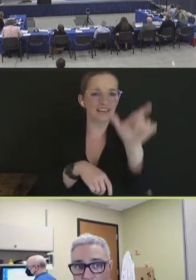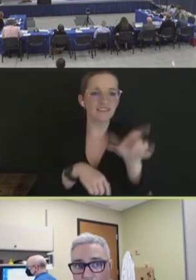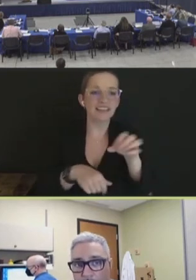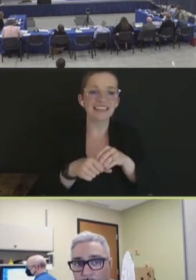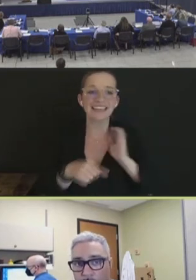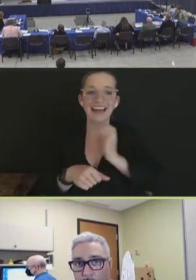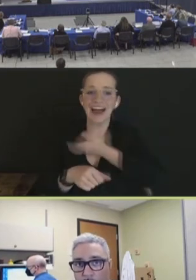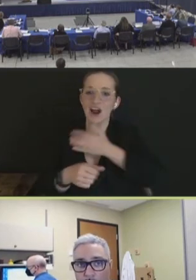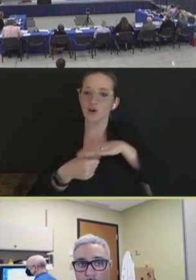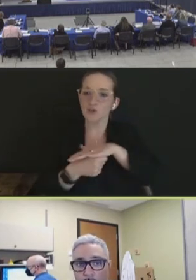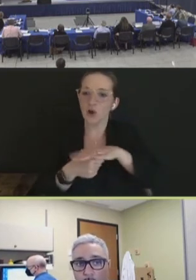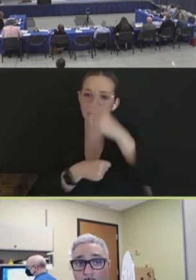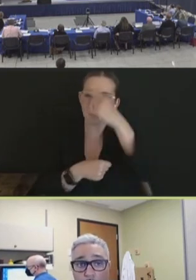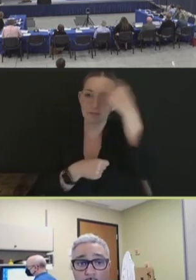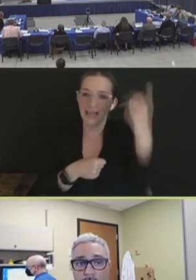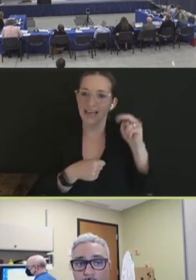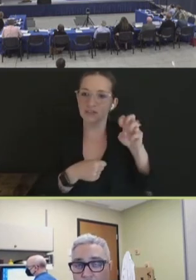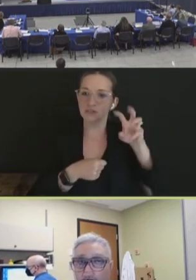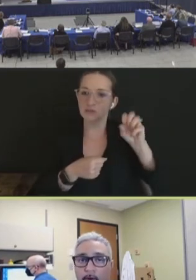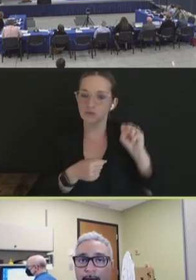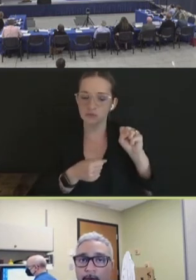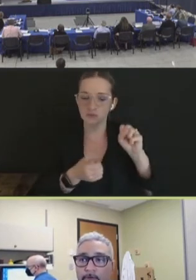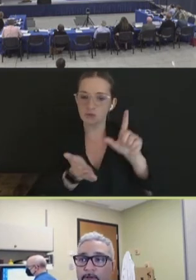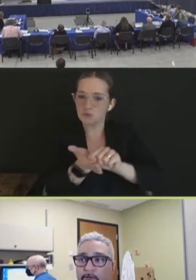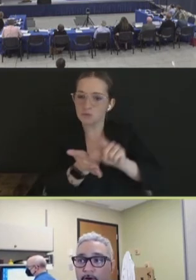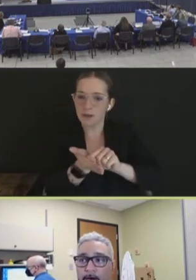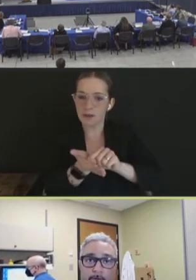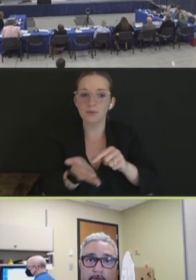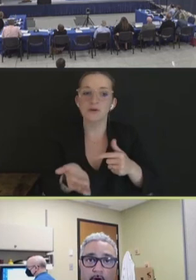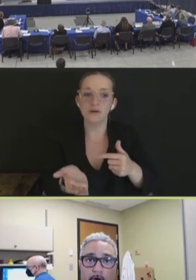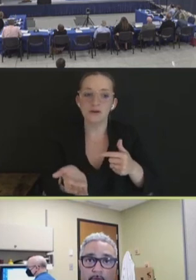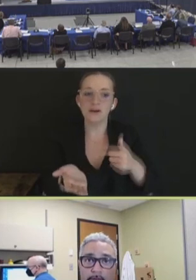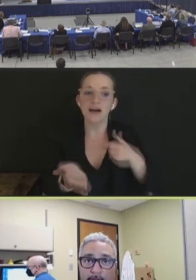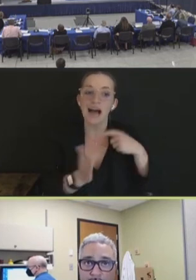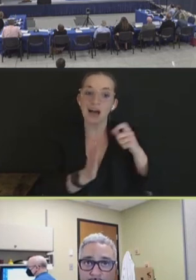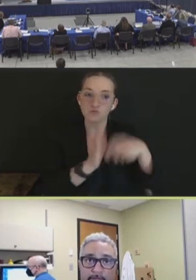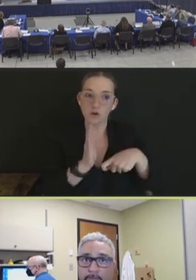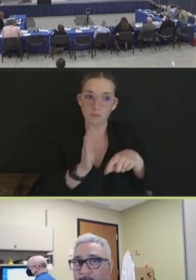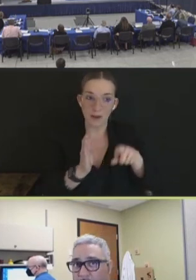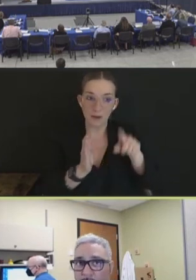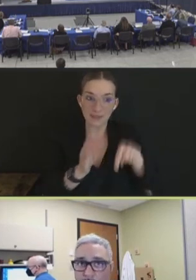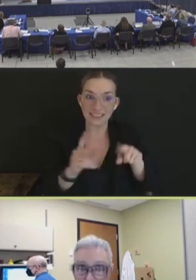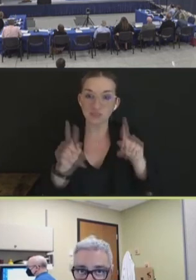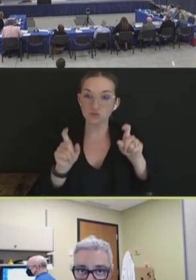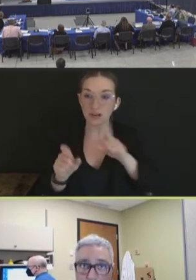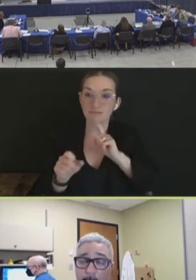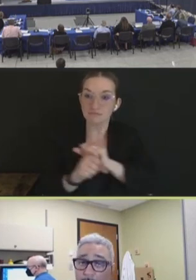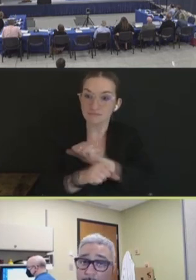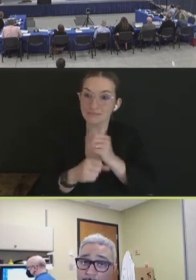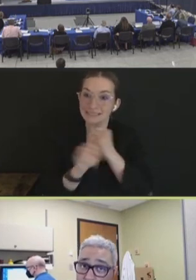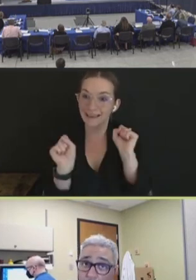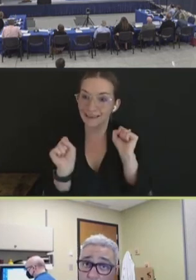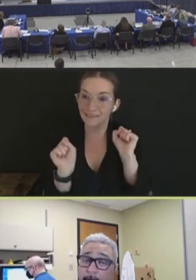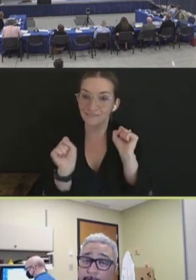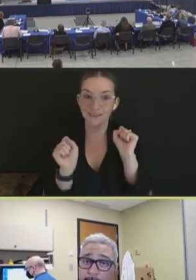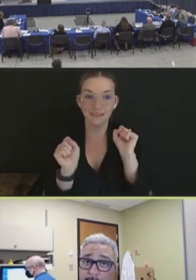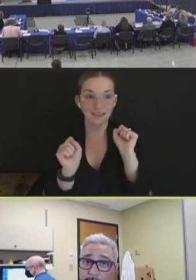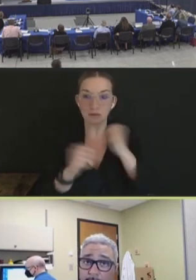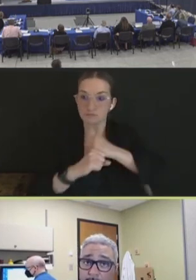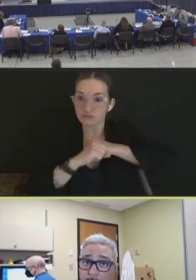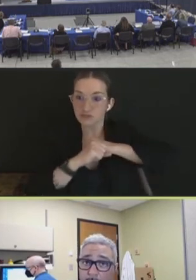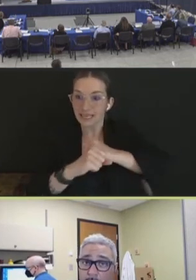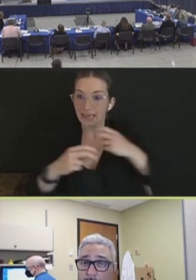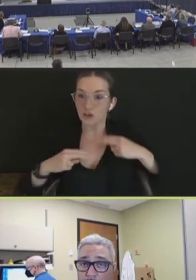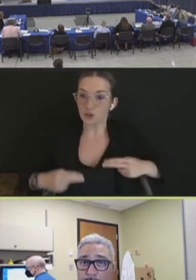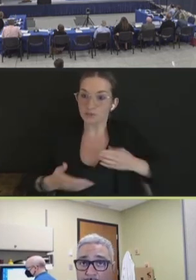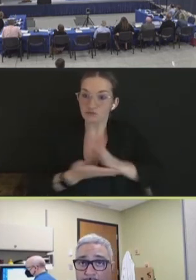newspaper, the Minnesota Spokesman Reporter, where I wrote about how these trials are really safe and protect human rights. And I spoke a lot about Tuskegee